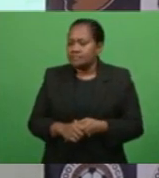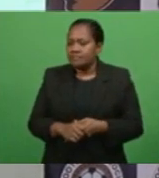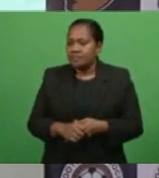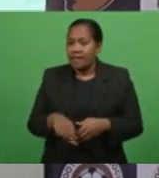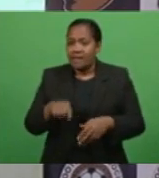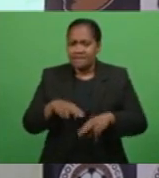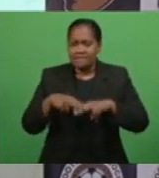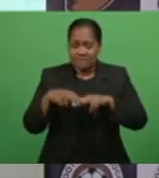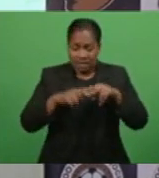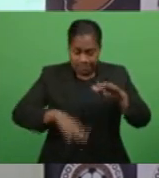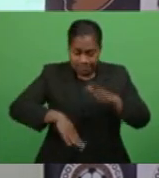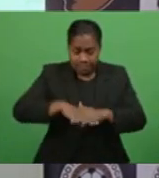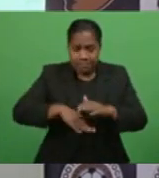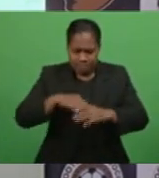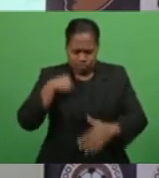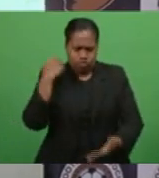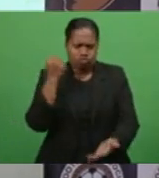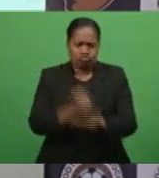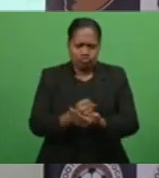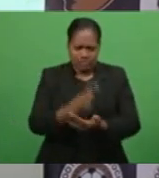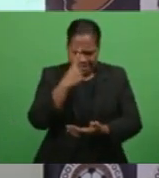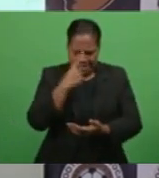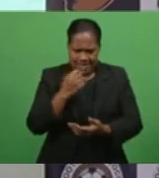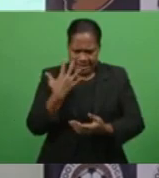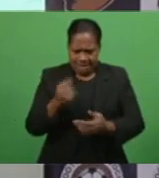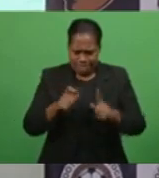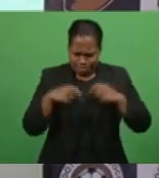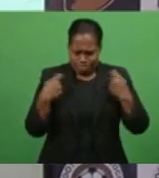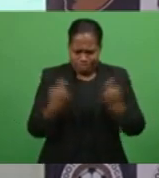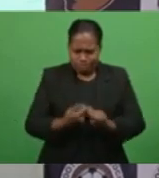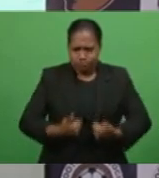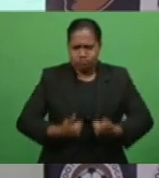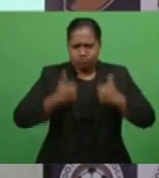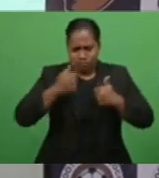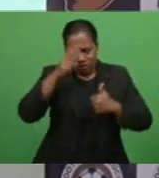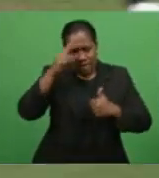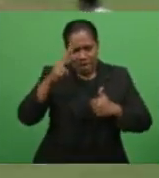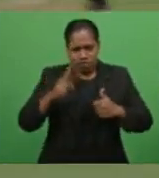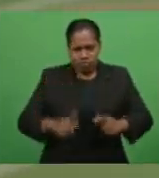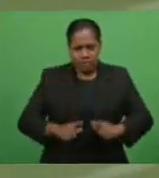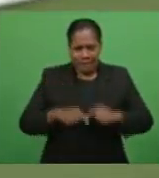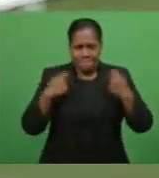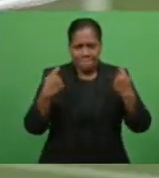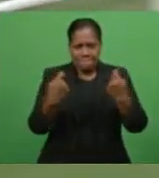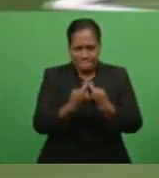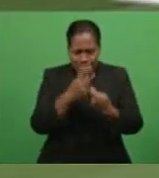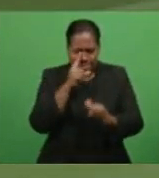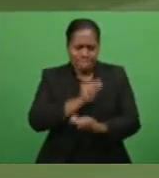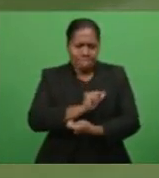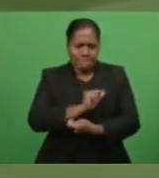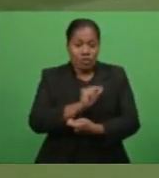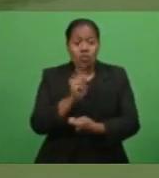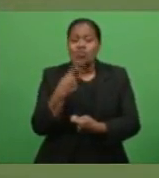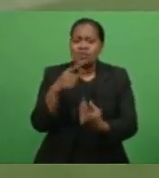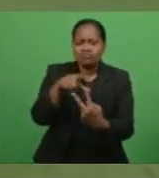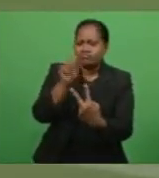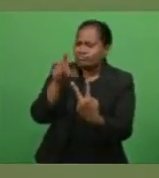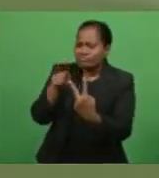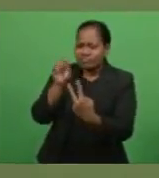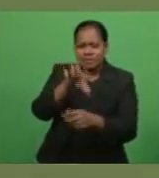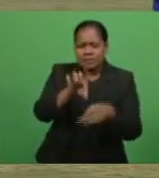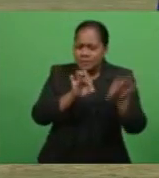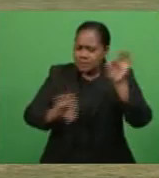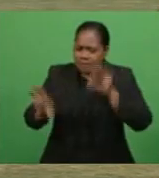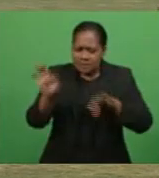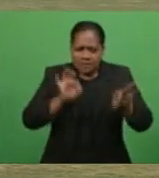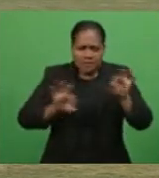I'm sure we can build a very good national team. Those selected so far by the 70-year-old